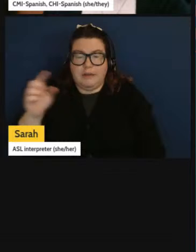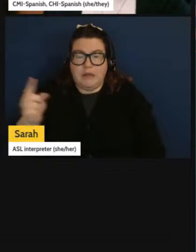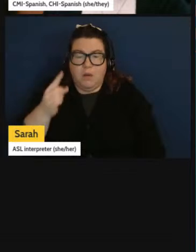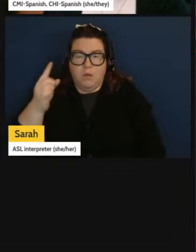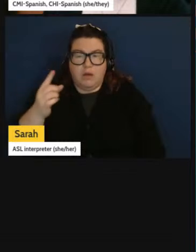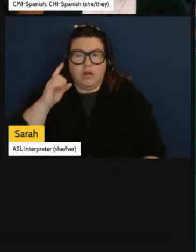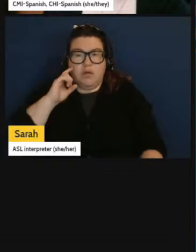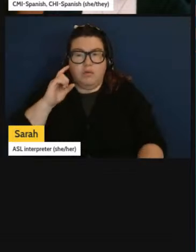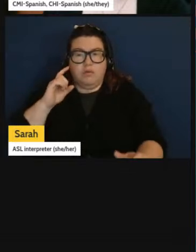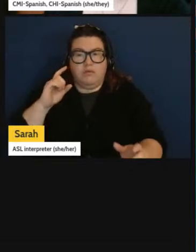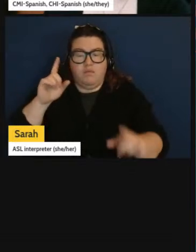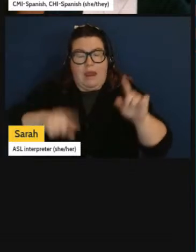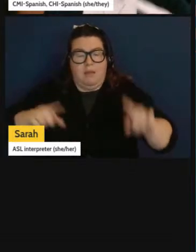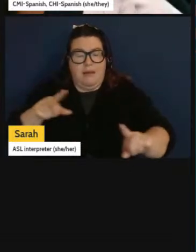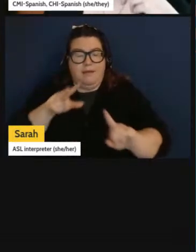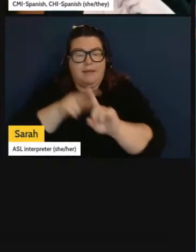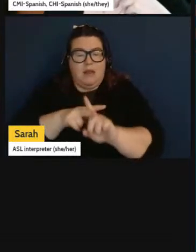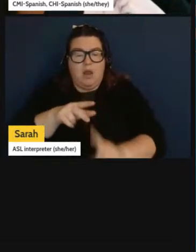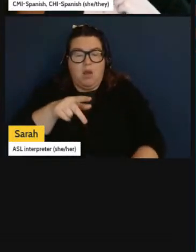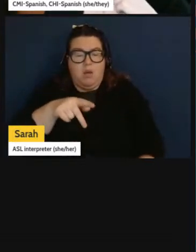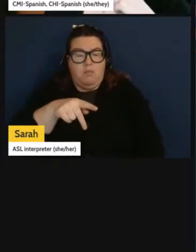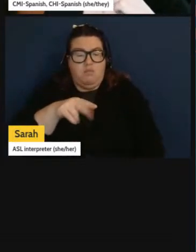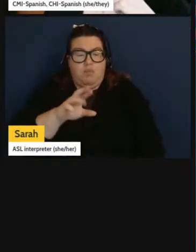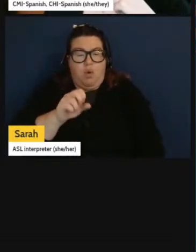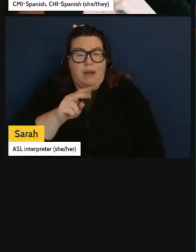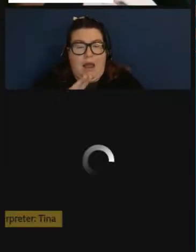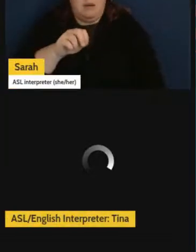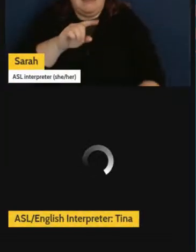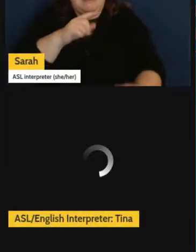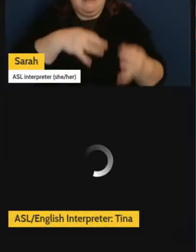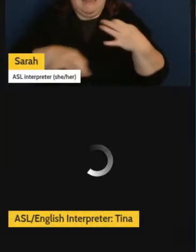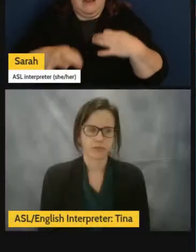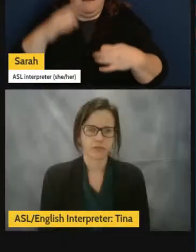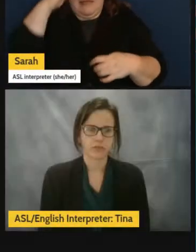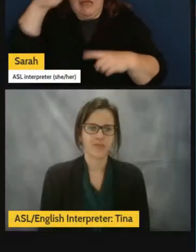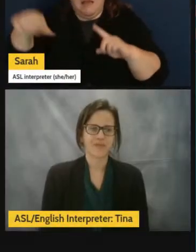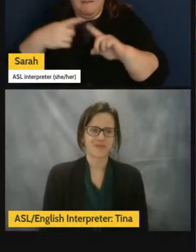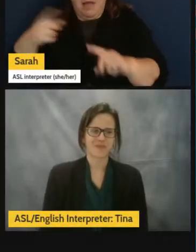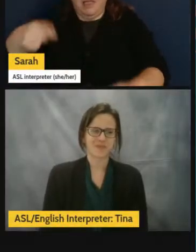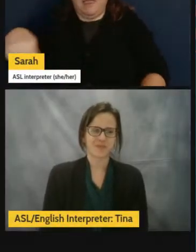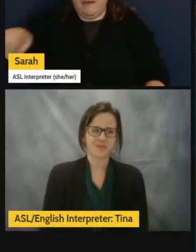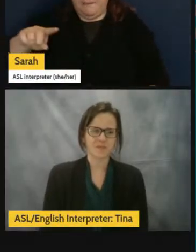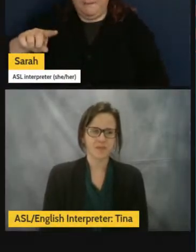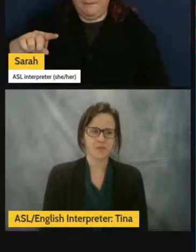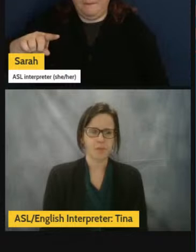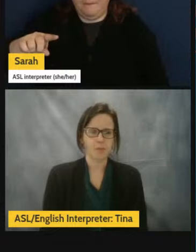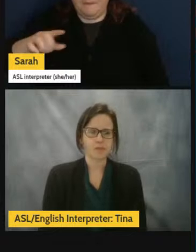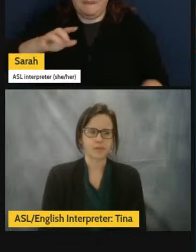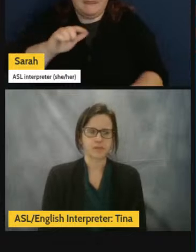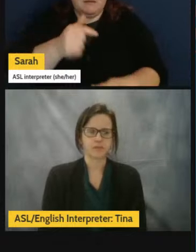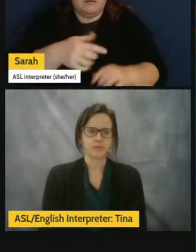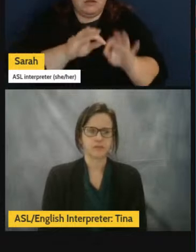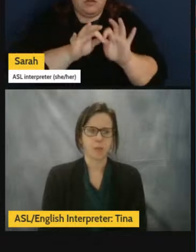pronouns instead of changing the way you think about them. And this one